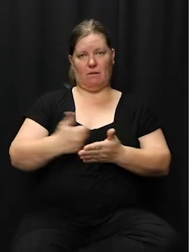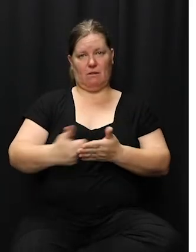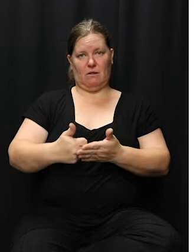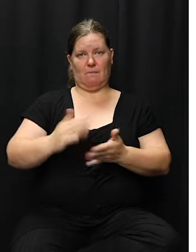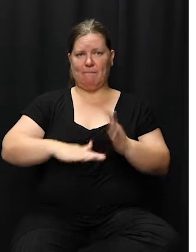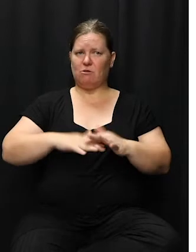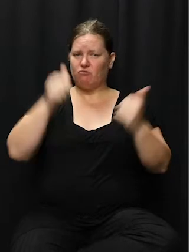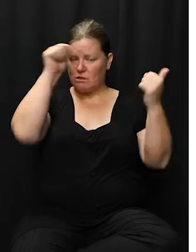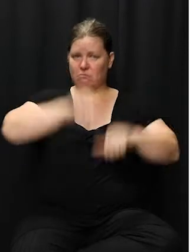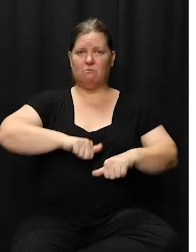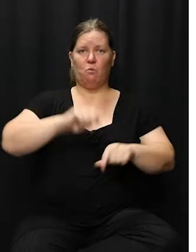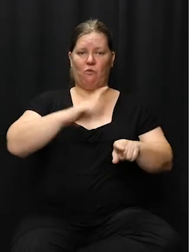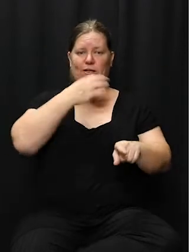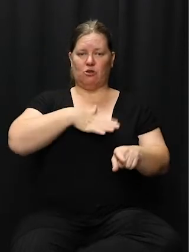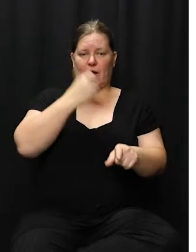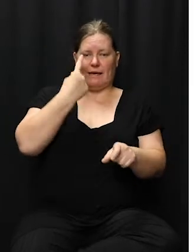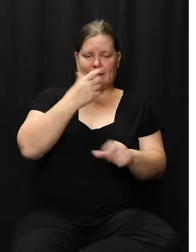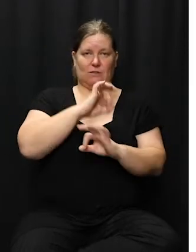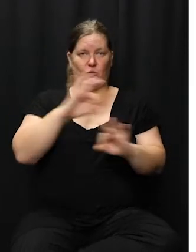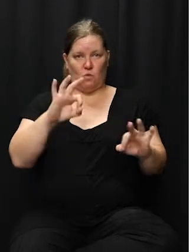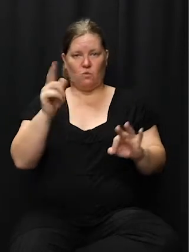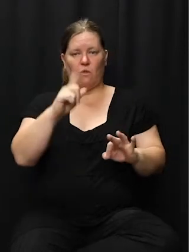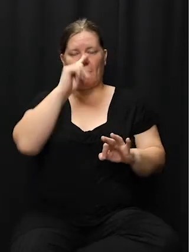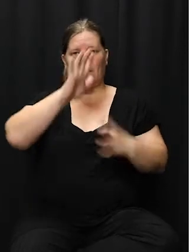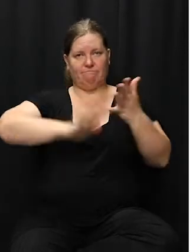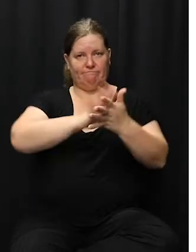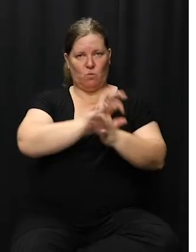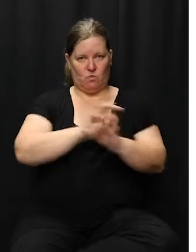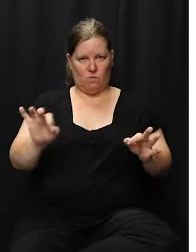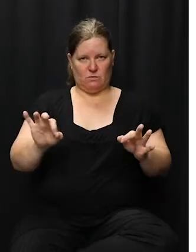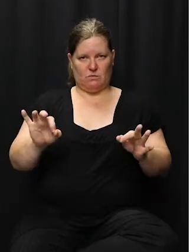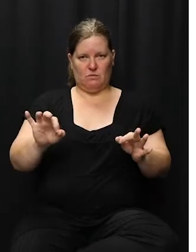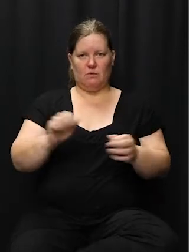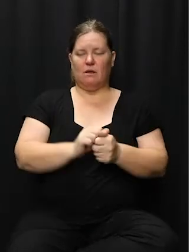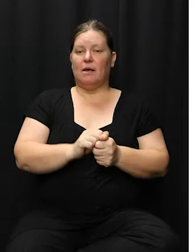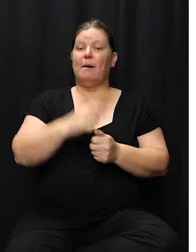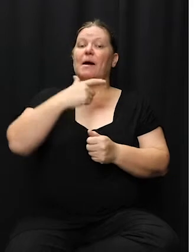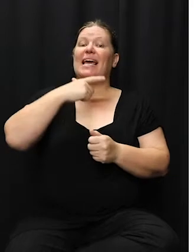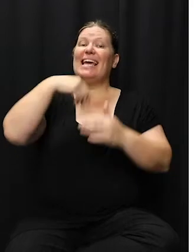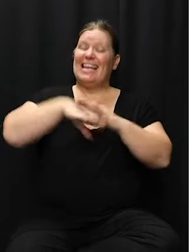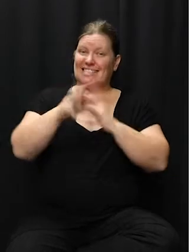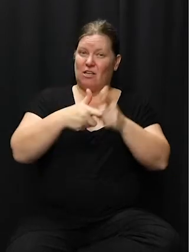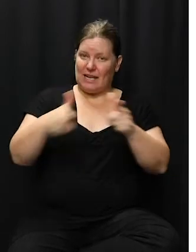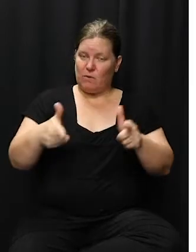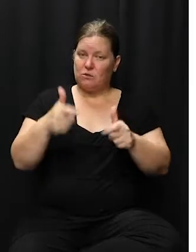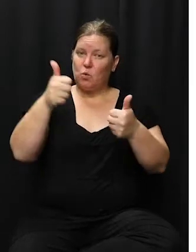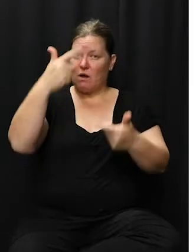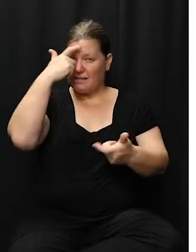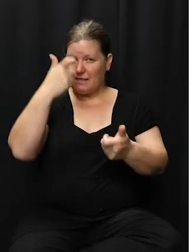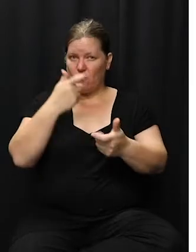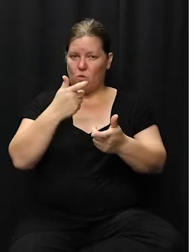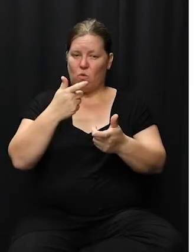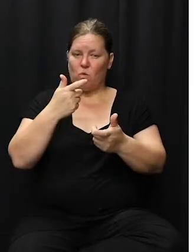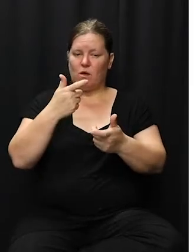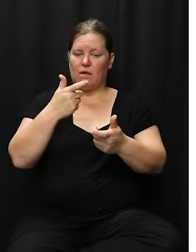do know what their child can and can't do, whether they know a sign or not. However, in sign language, it's also a good idea that